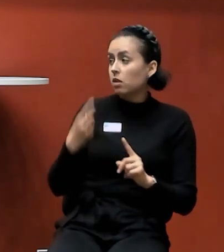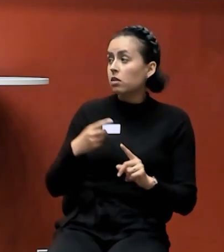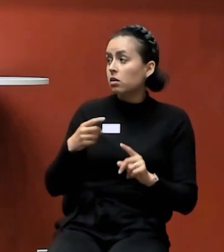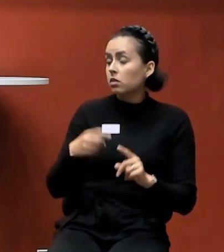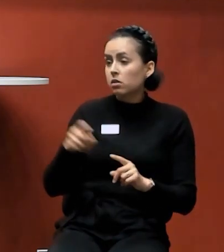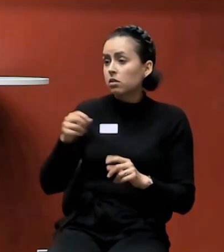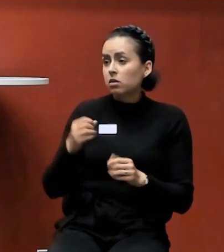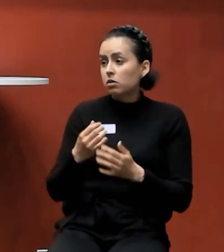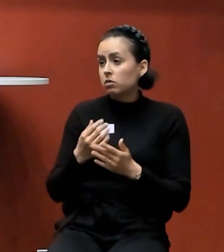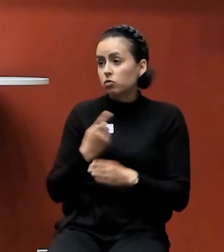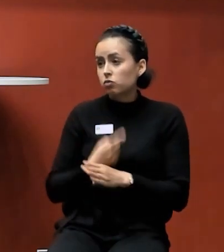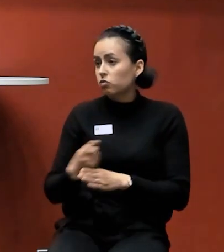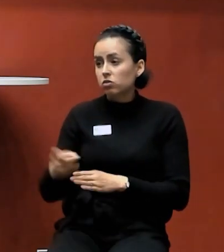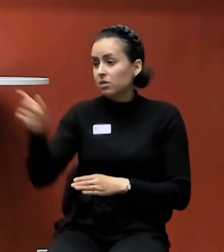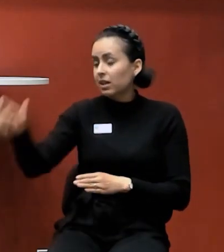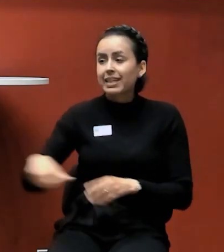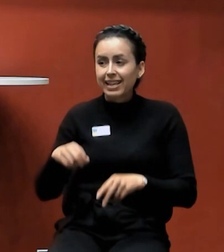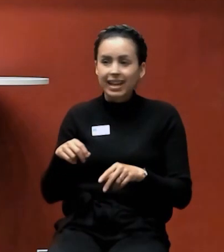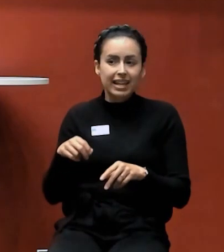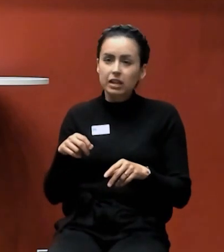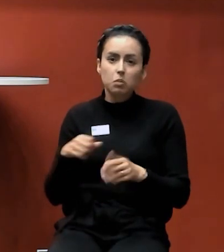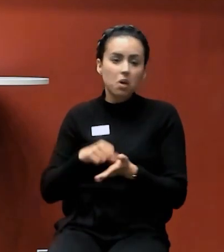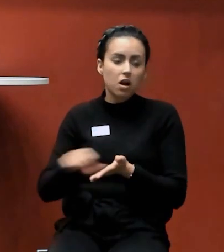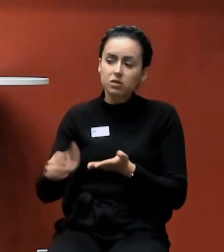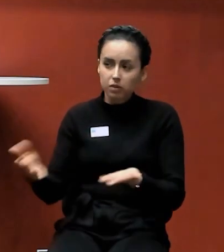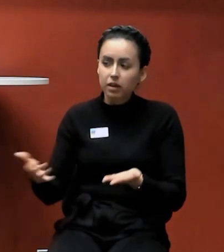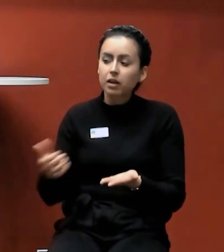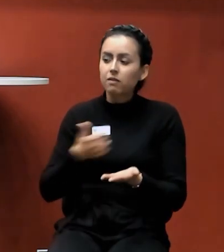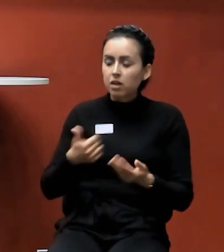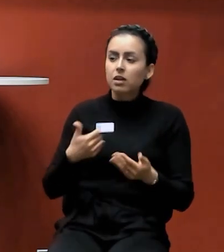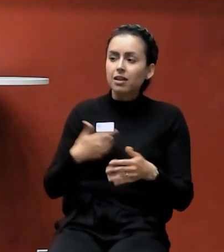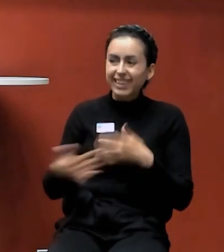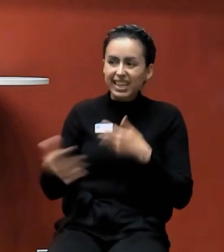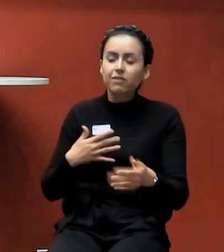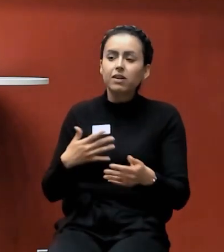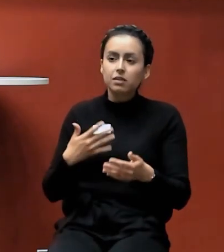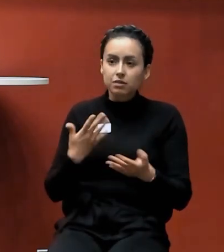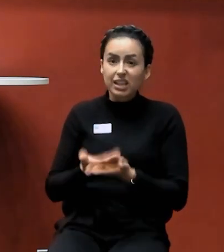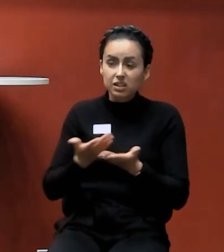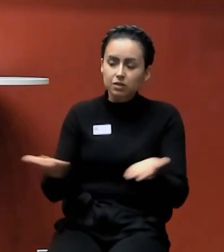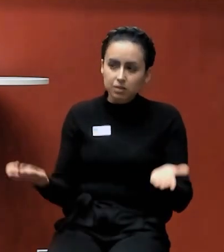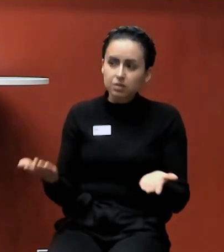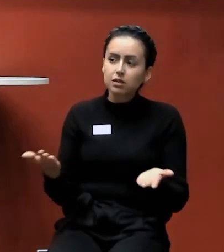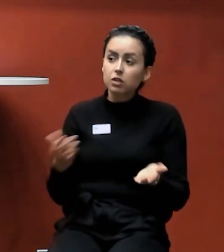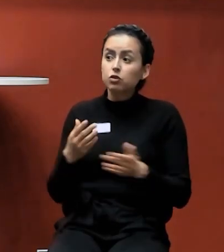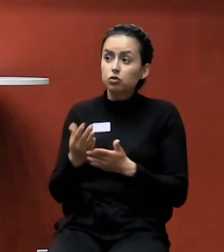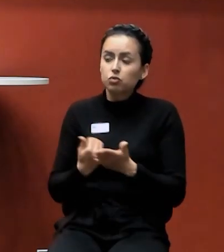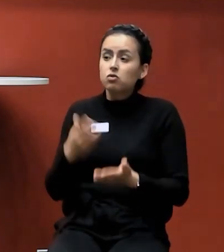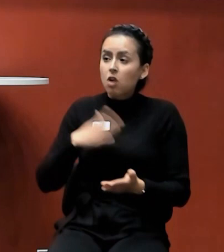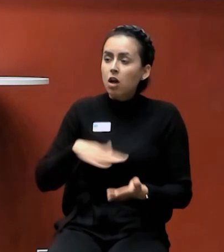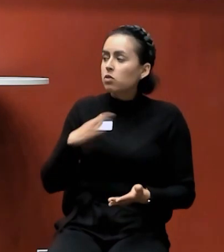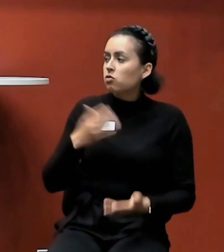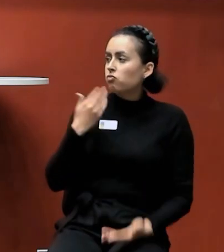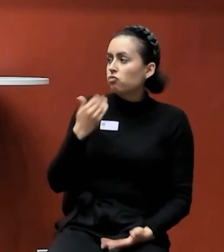didn't get paid when she started. Like, they just make work because they wanted to make work. there was nobody asking, hey, gee, would you come